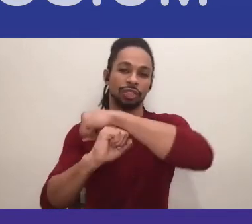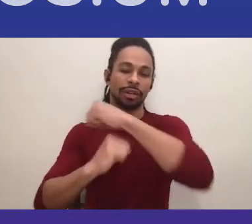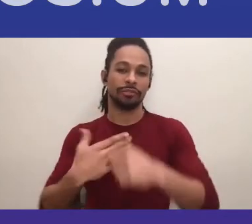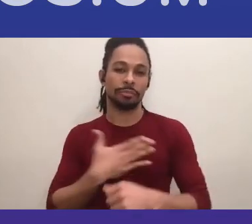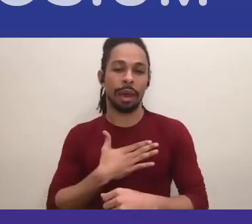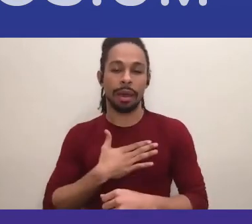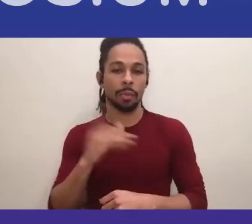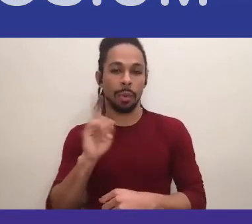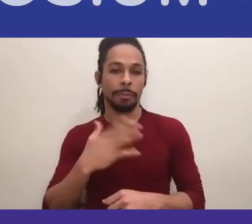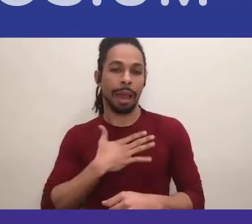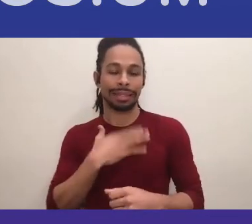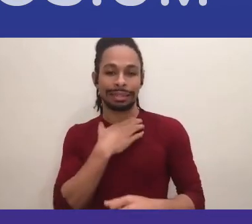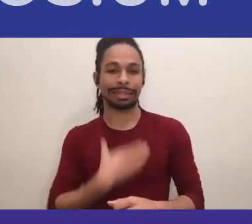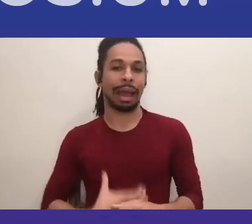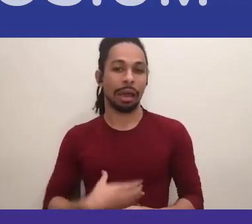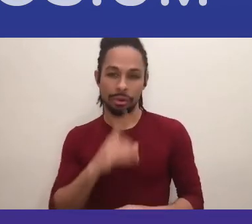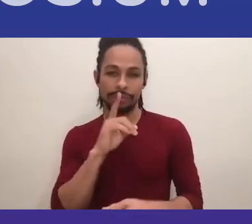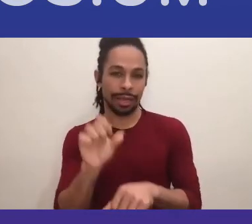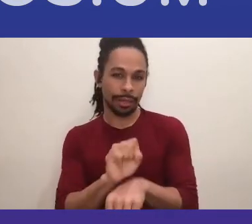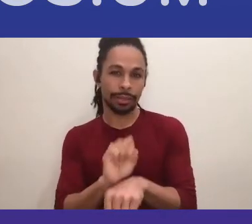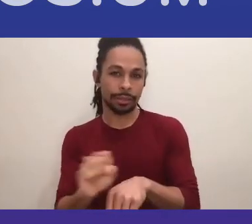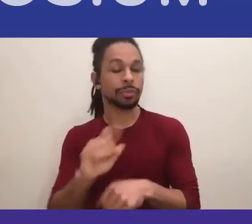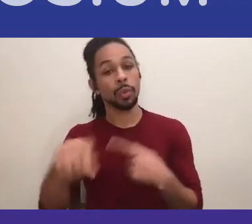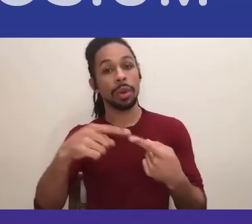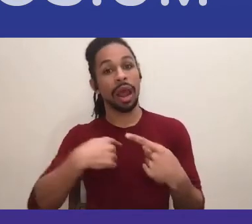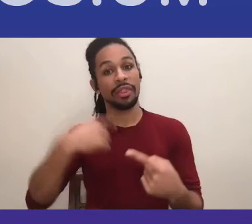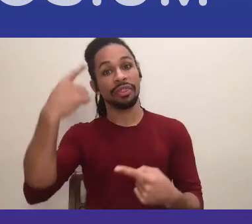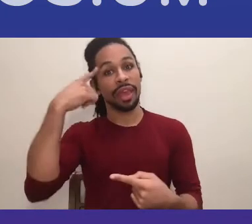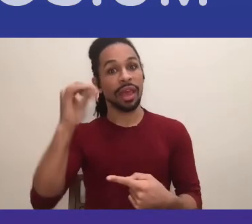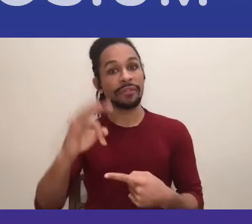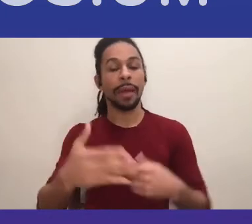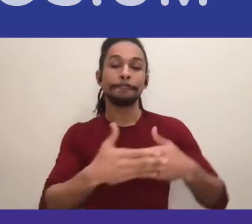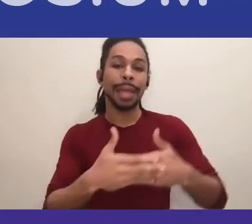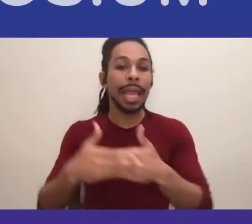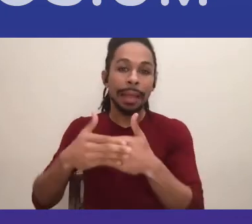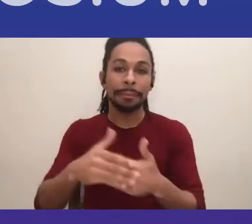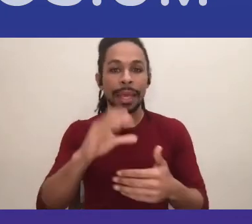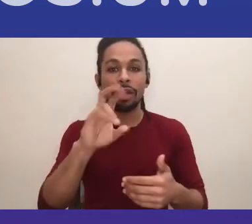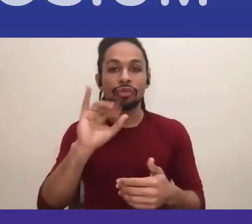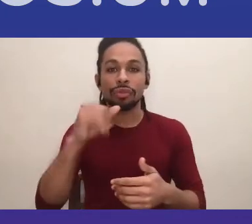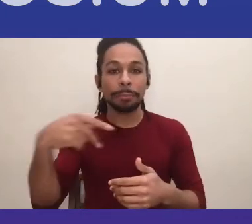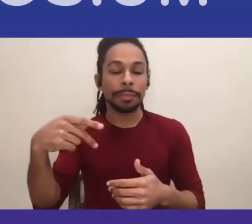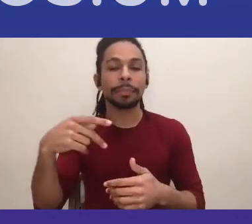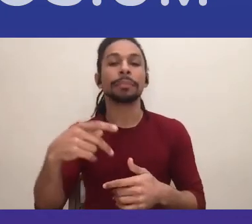desires. And when I think of like a baby crip or a young